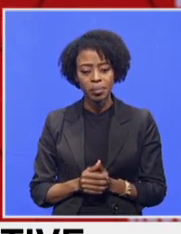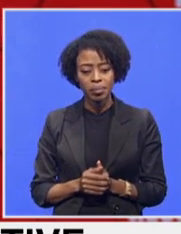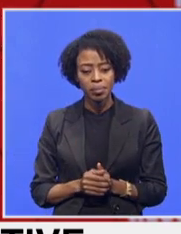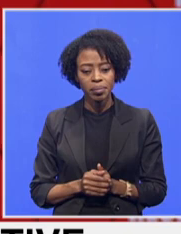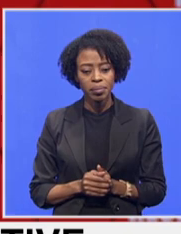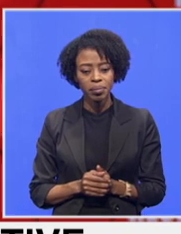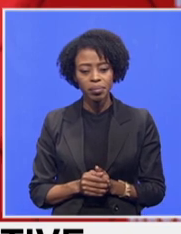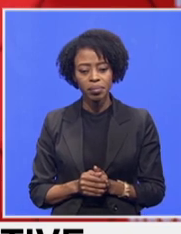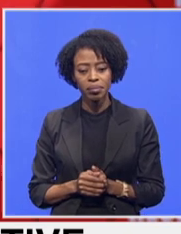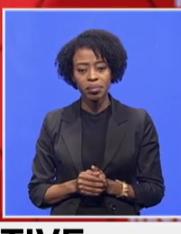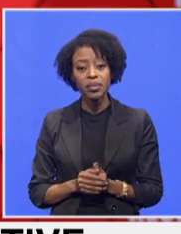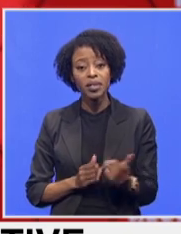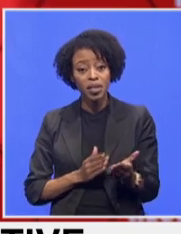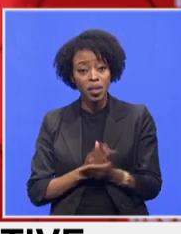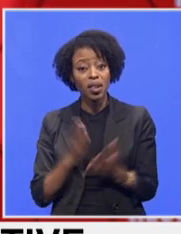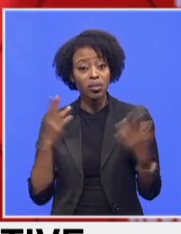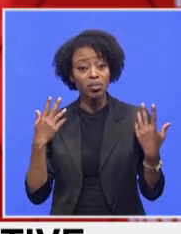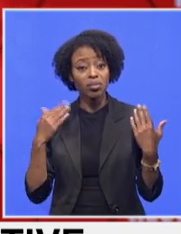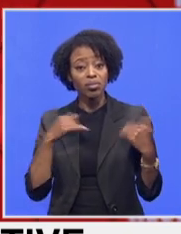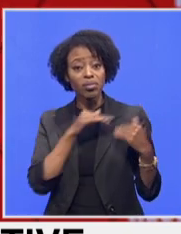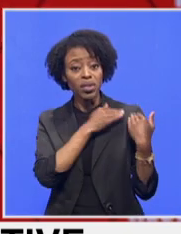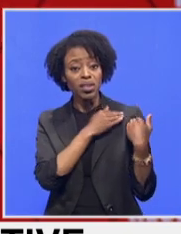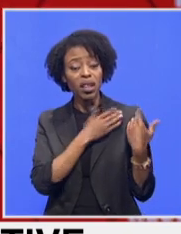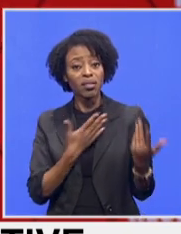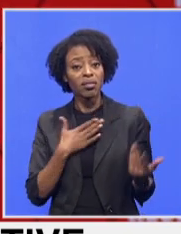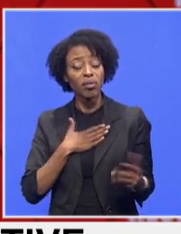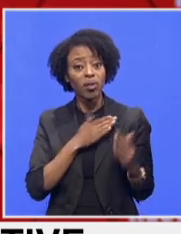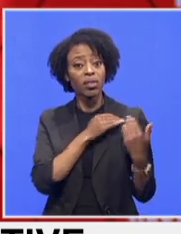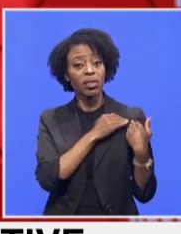and the right to security.